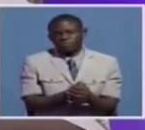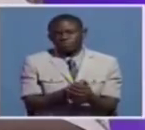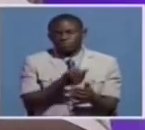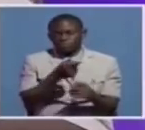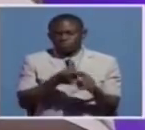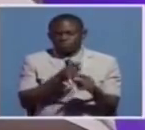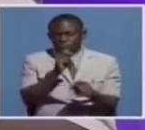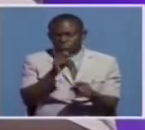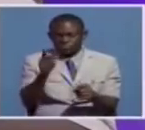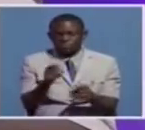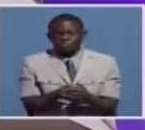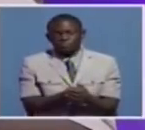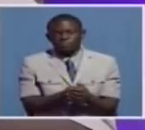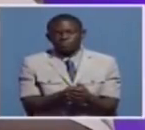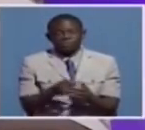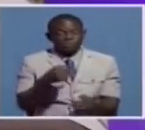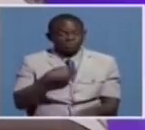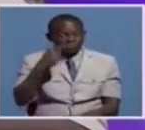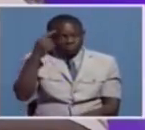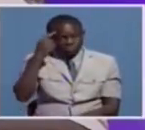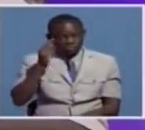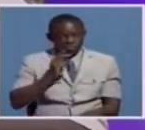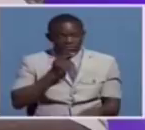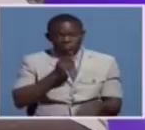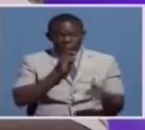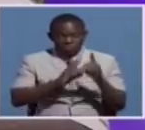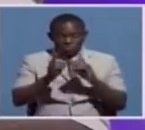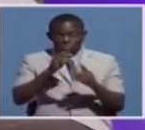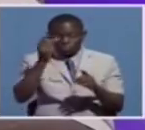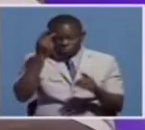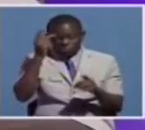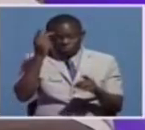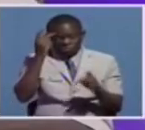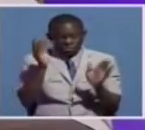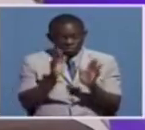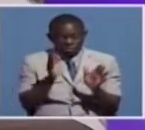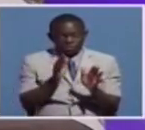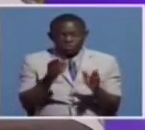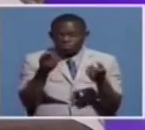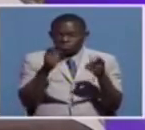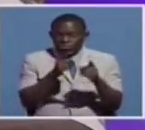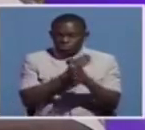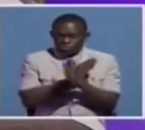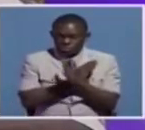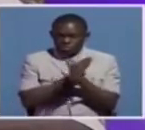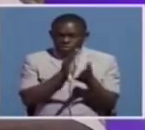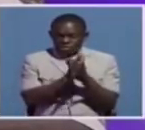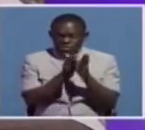when Zambians have united, they've done great things. When they've been divided, progress has slowed.